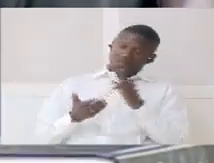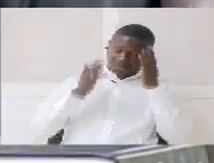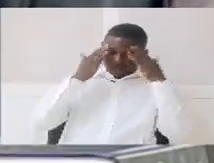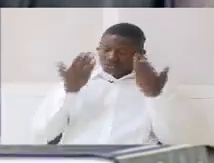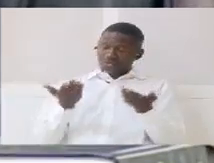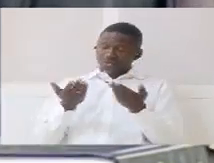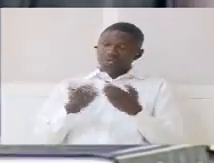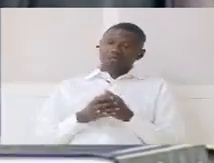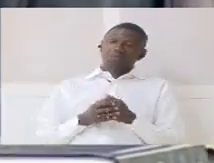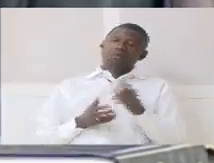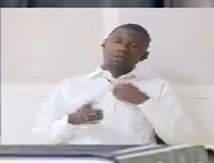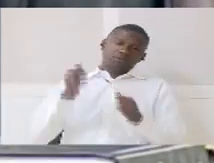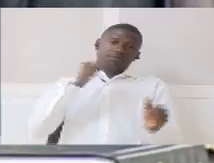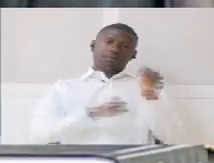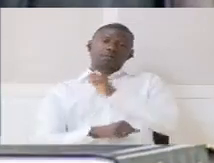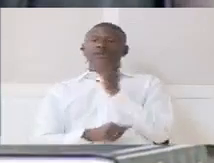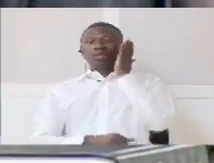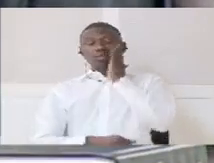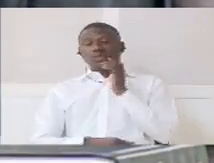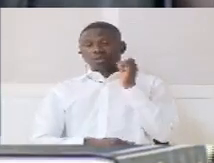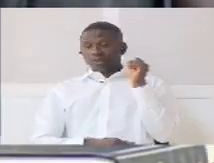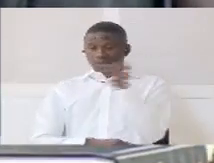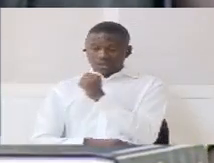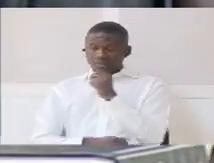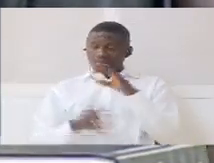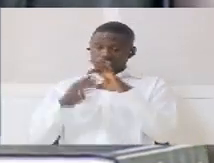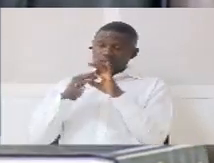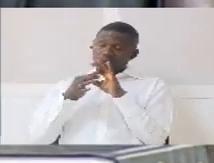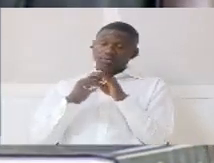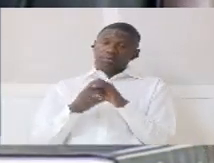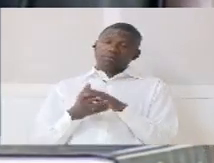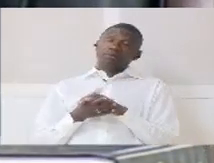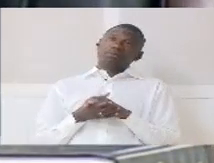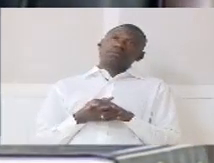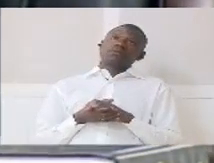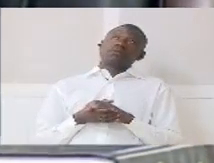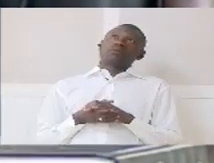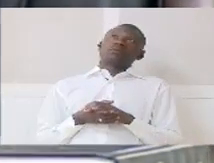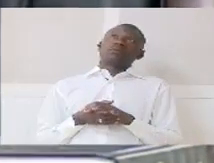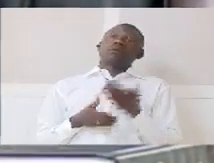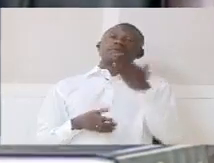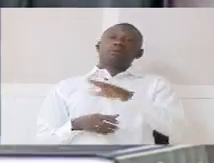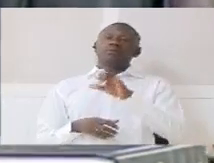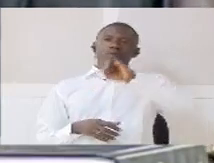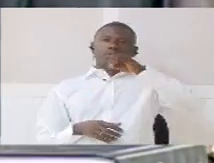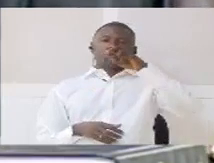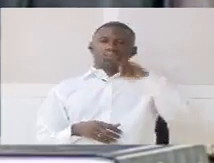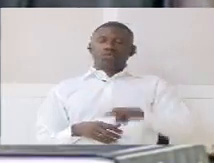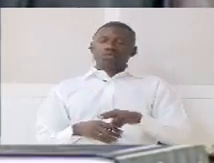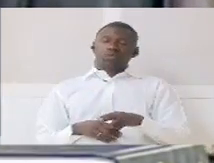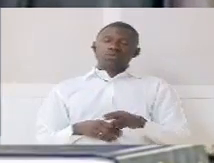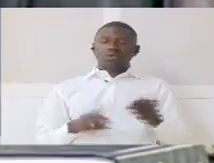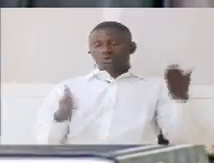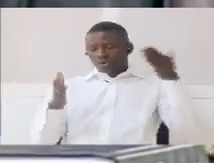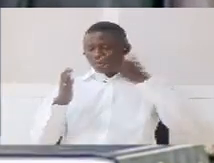a serious crime unit connect. You return me back to the serious crime. June, BJ4 on the 5th of July.